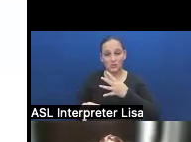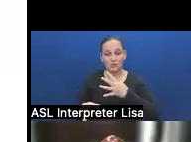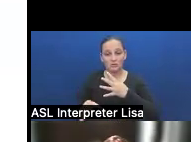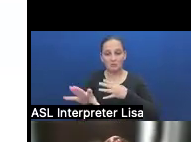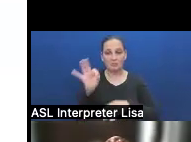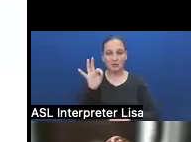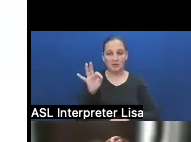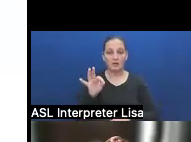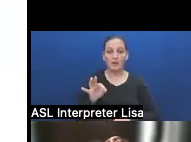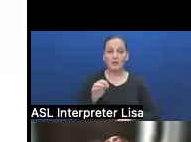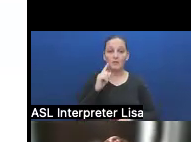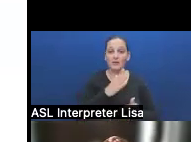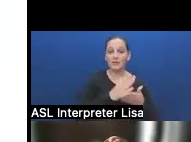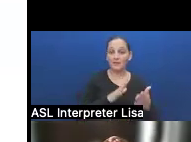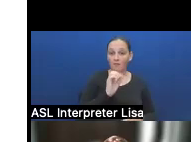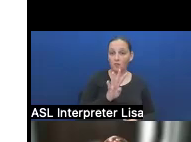the 504 regs that way.